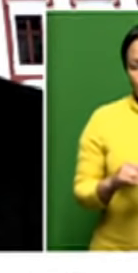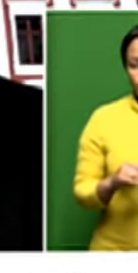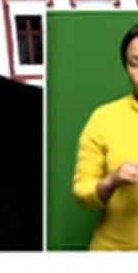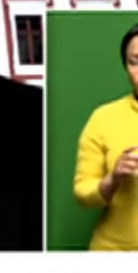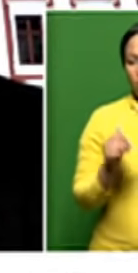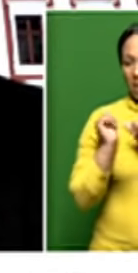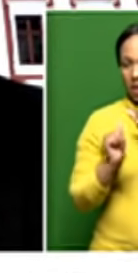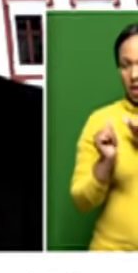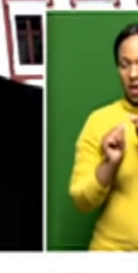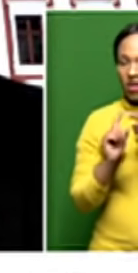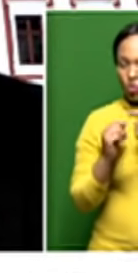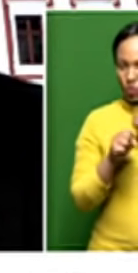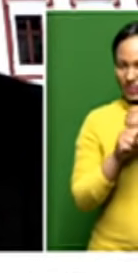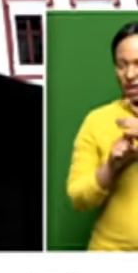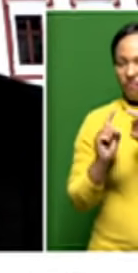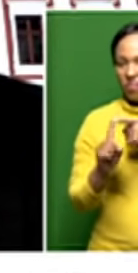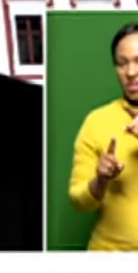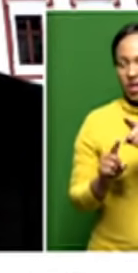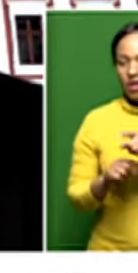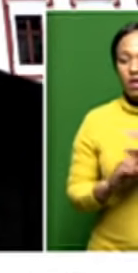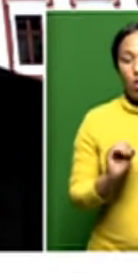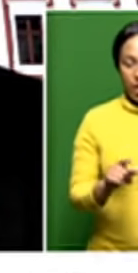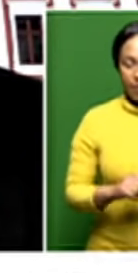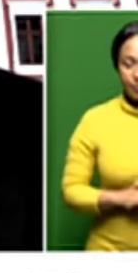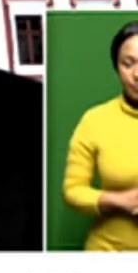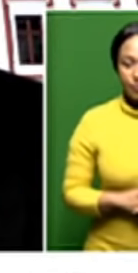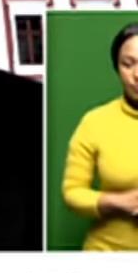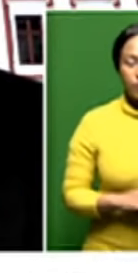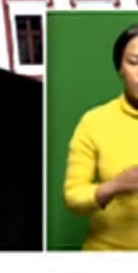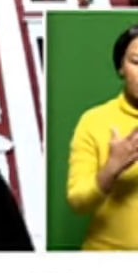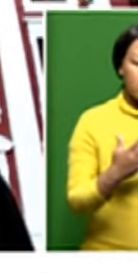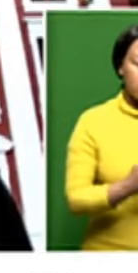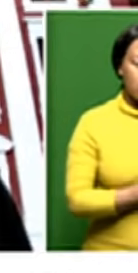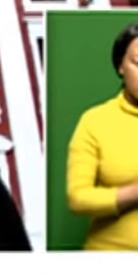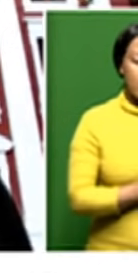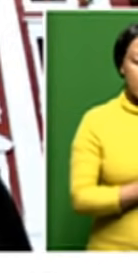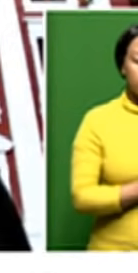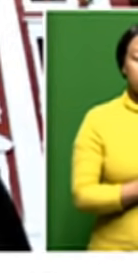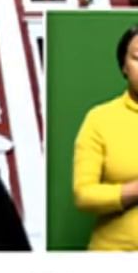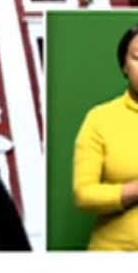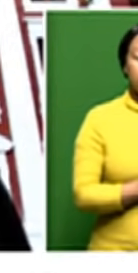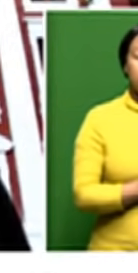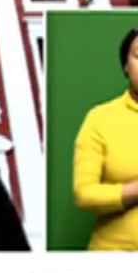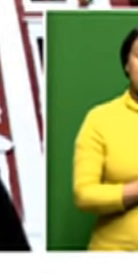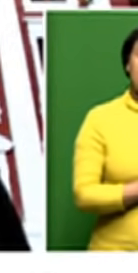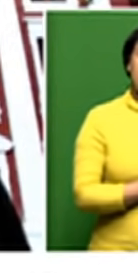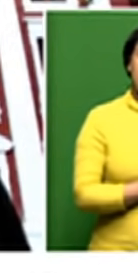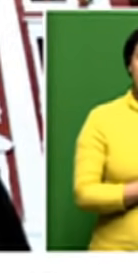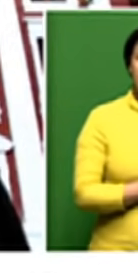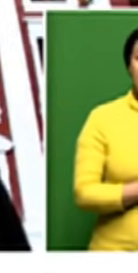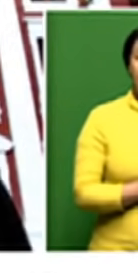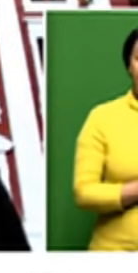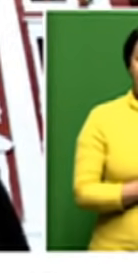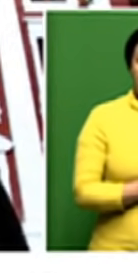can ask you to pick it up from there. Okay. No, thank you, Leanne. One of the questions we will ask is, why did it take so